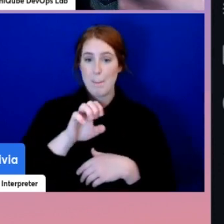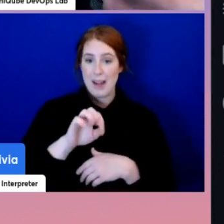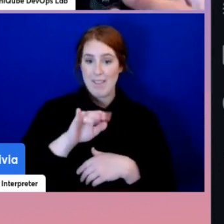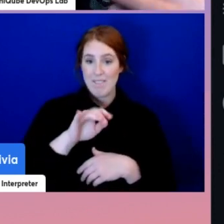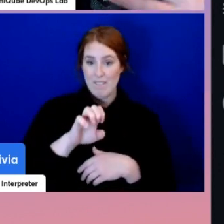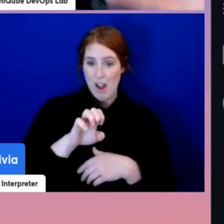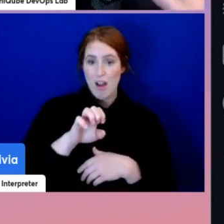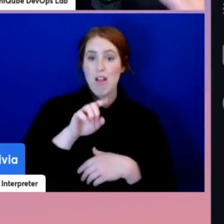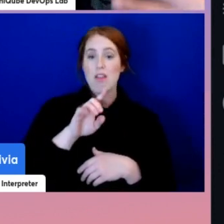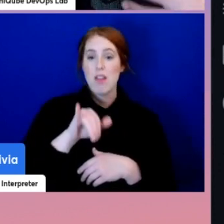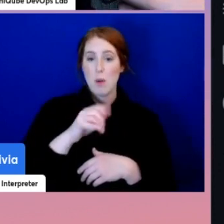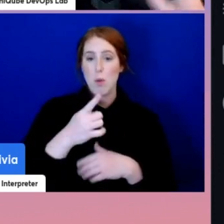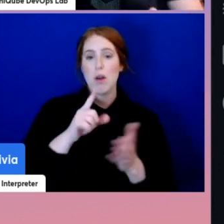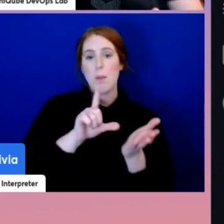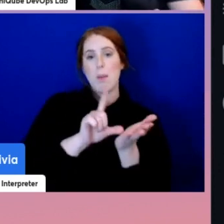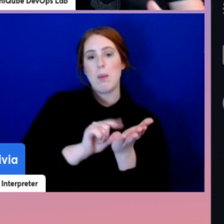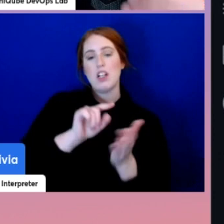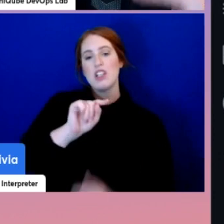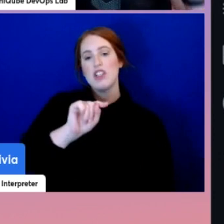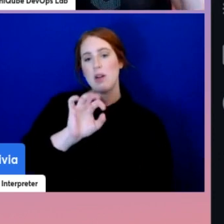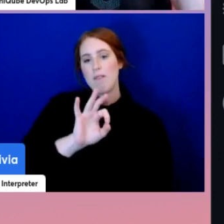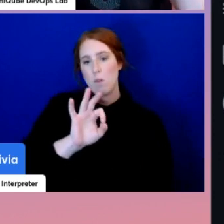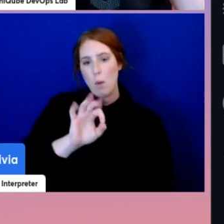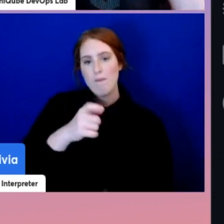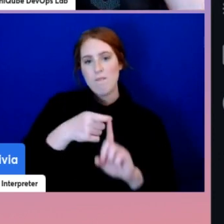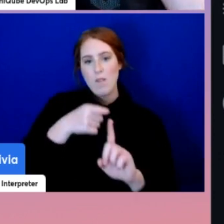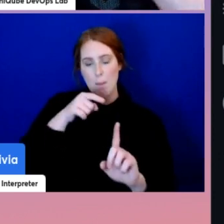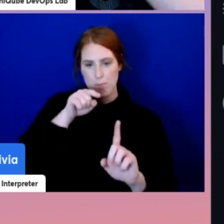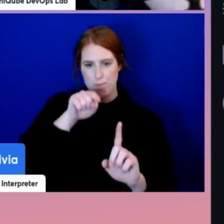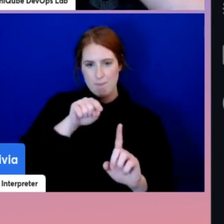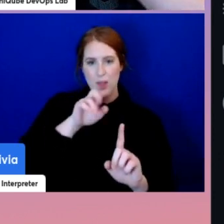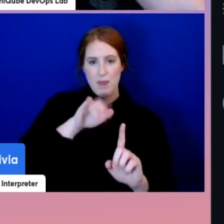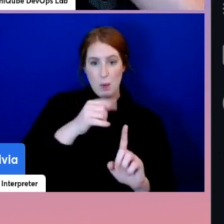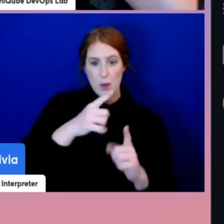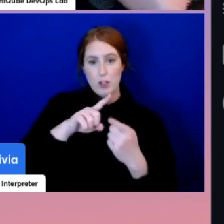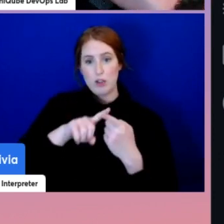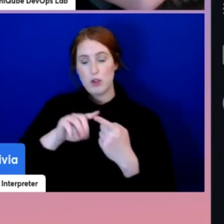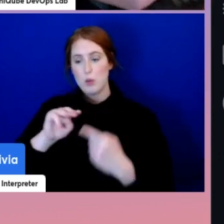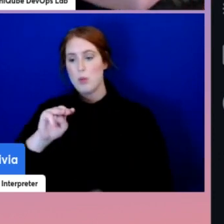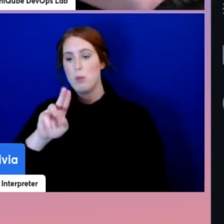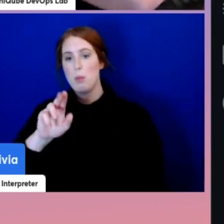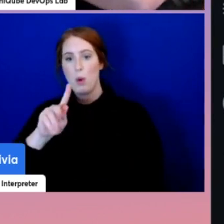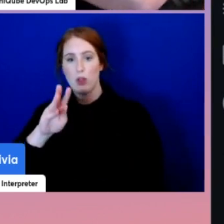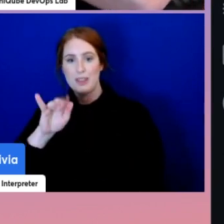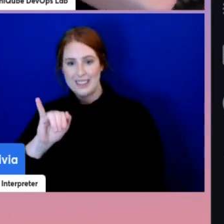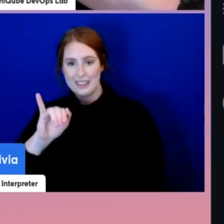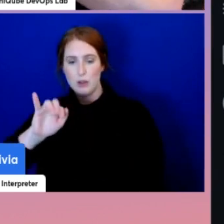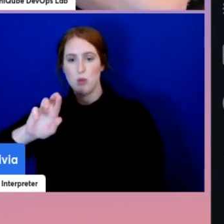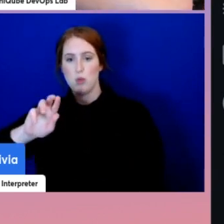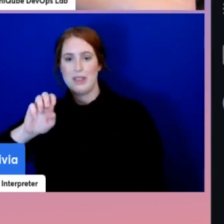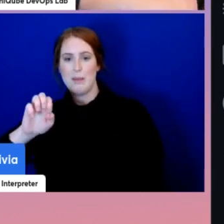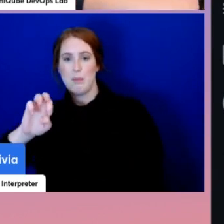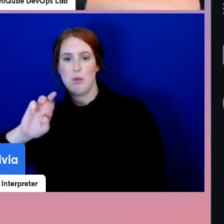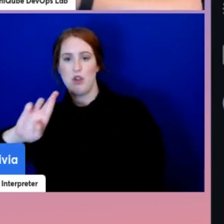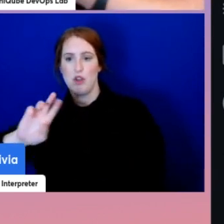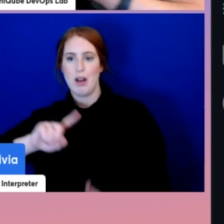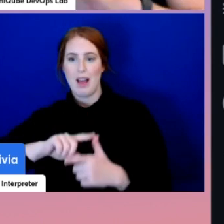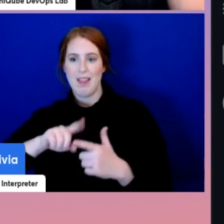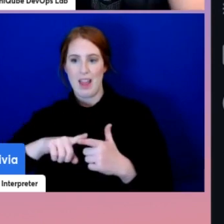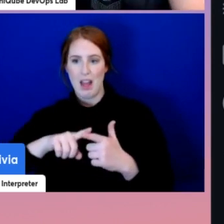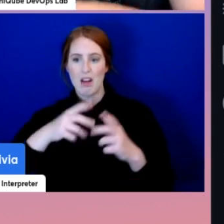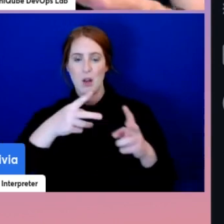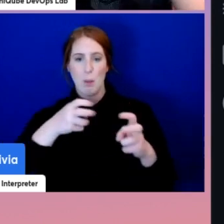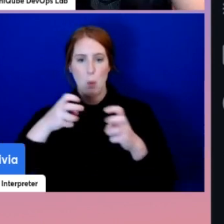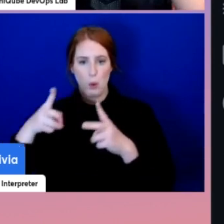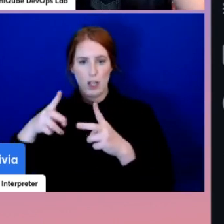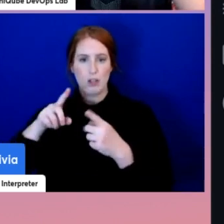my Terraform modules from this monorepo to the multi-repo, and then finally gets pulled into Terraform Cloud. And I'll